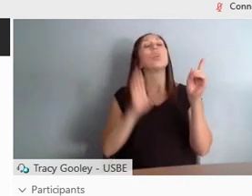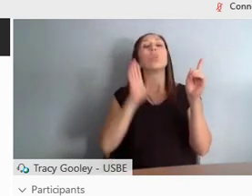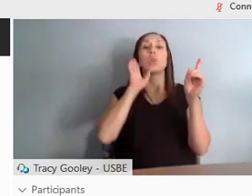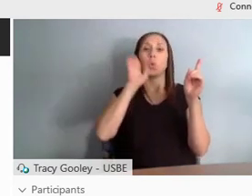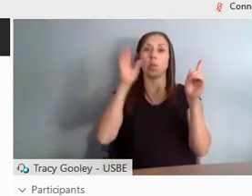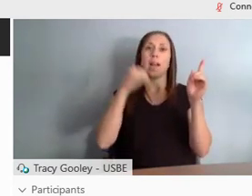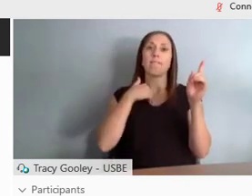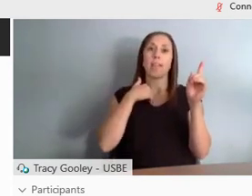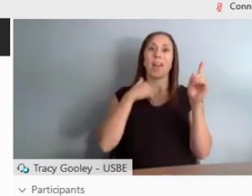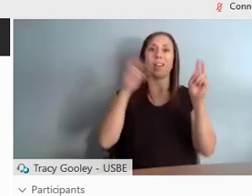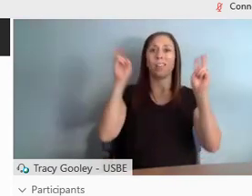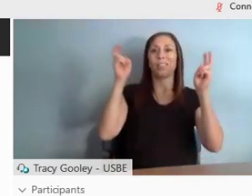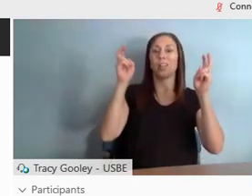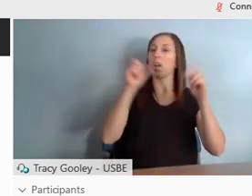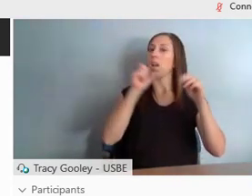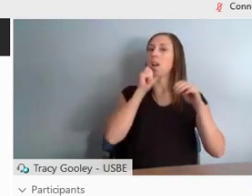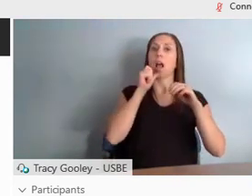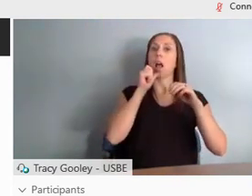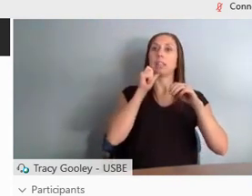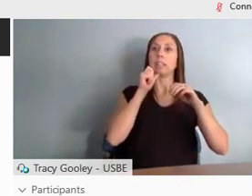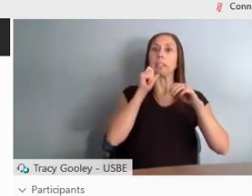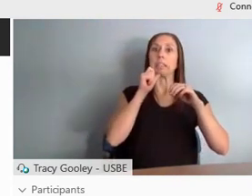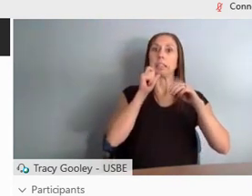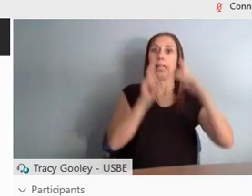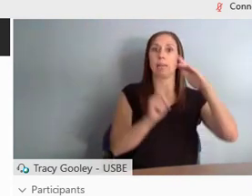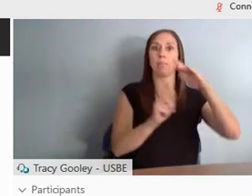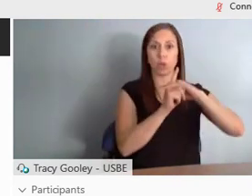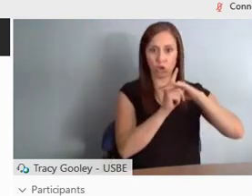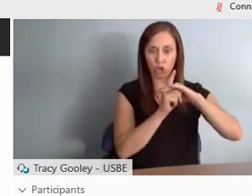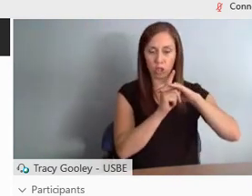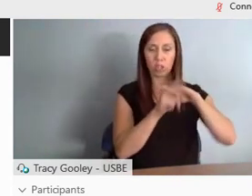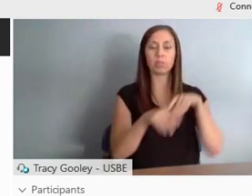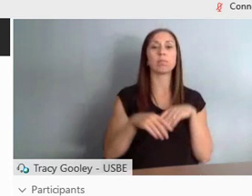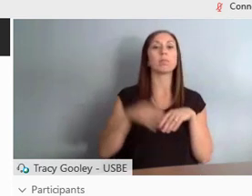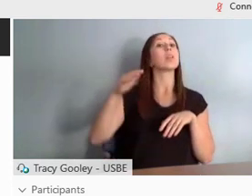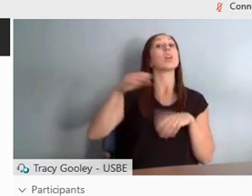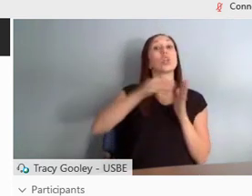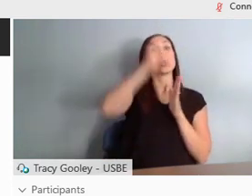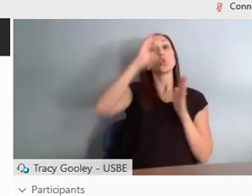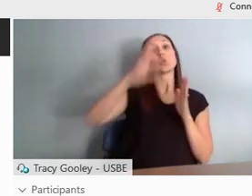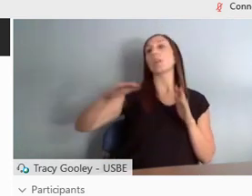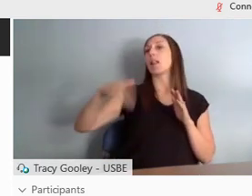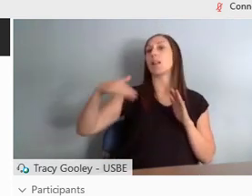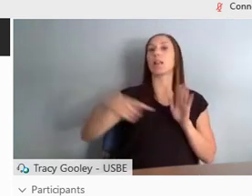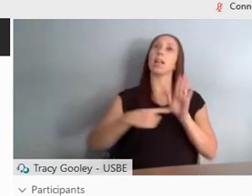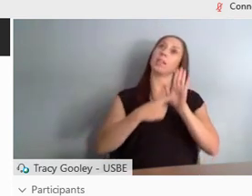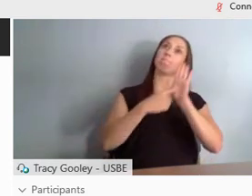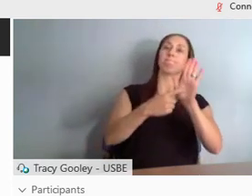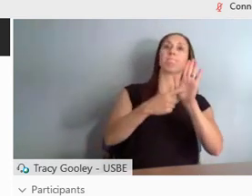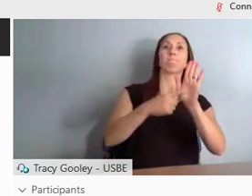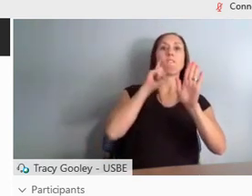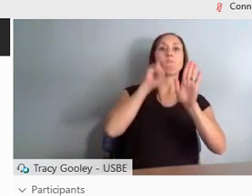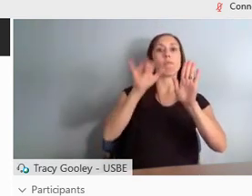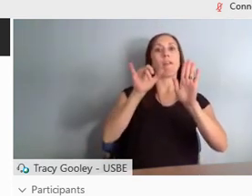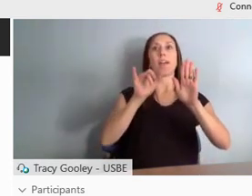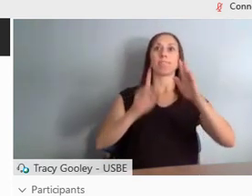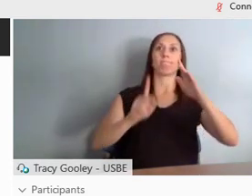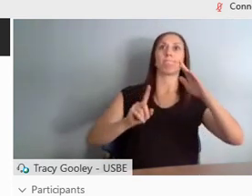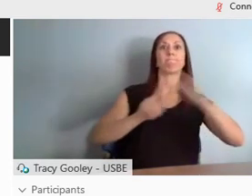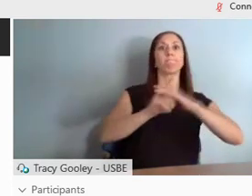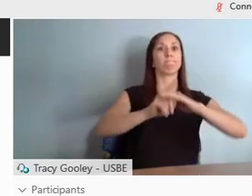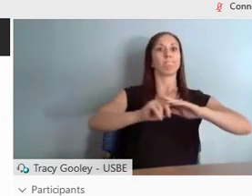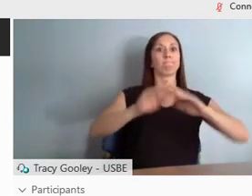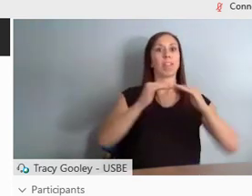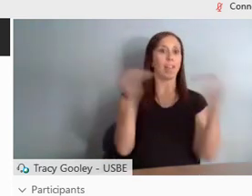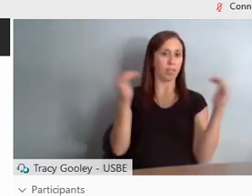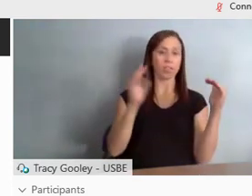that not emerging skill level. And you'll always see that its student is not yet demonstrating skills at an emergent level, and that's okay. But if you